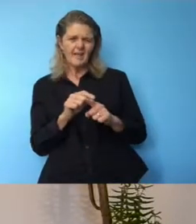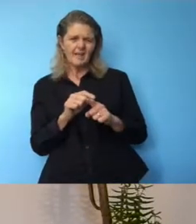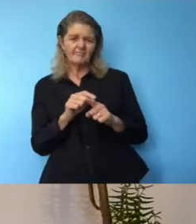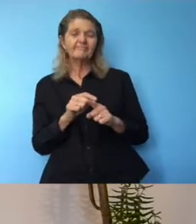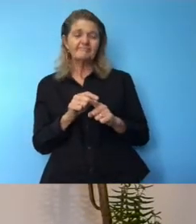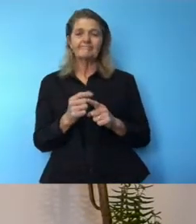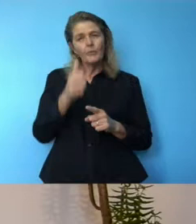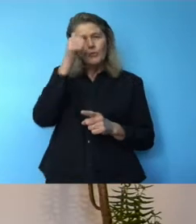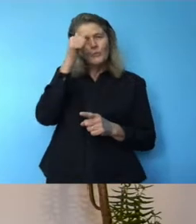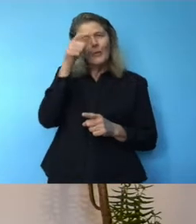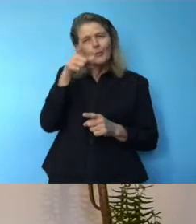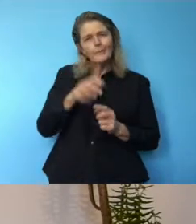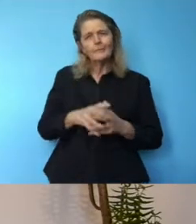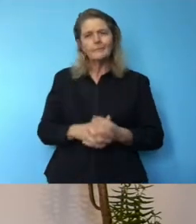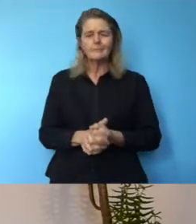It's better.